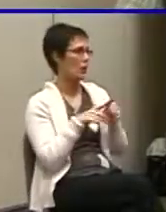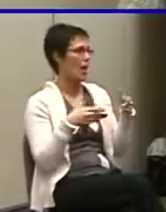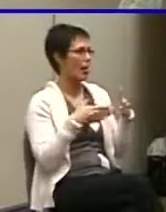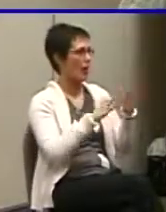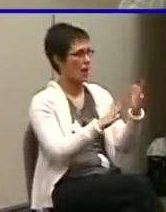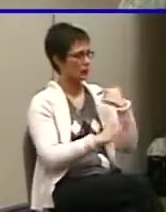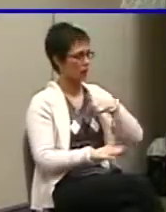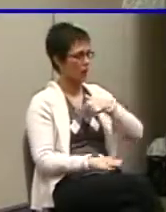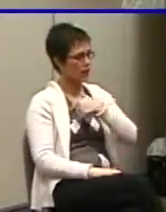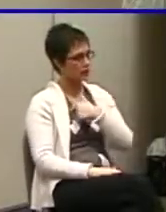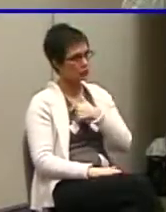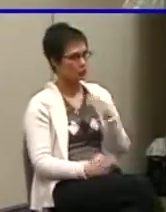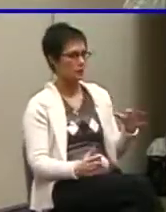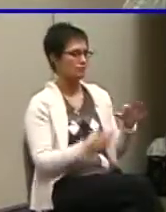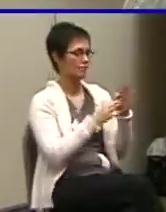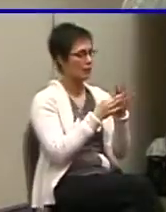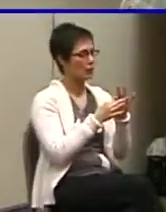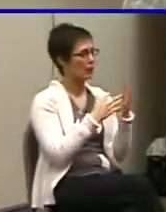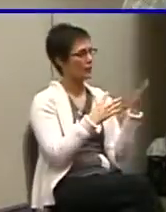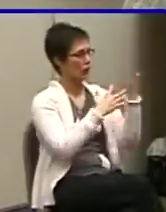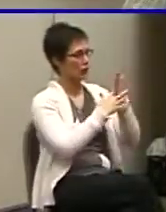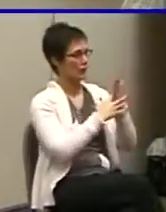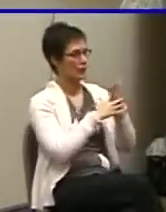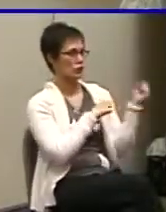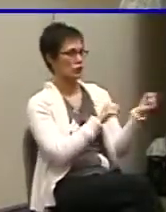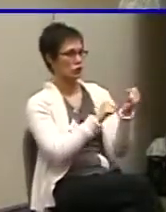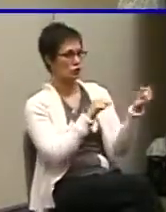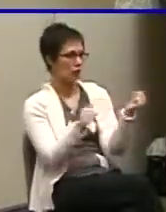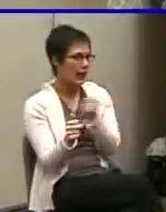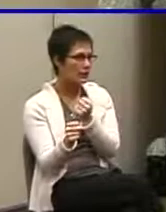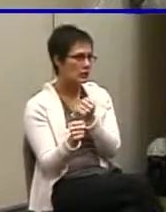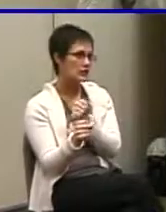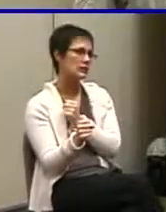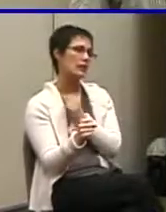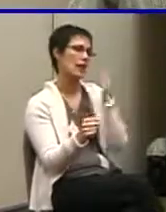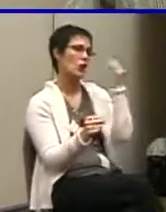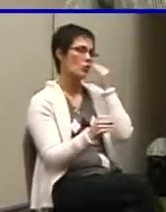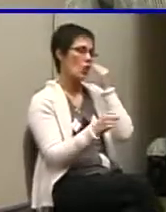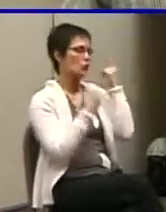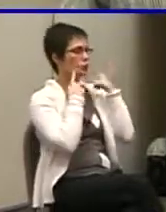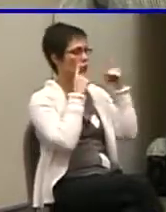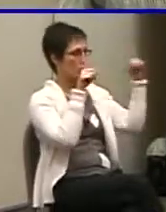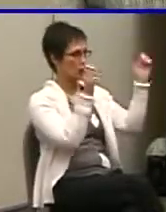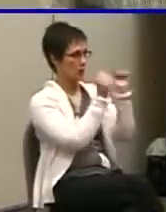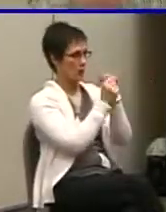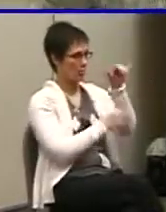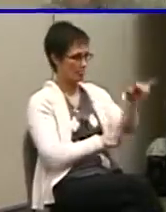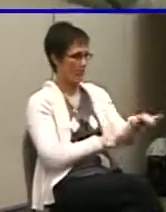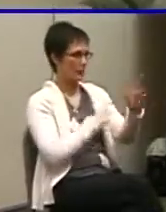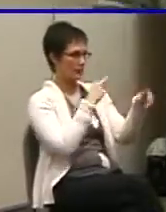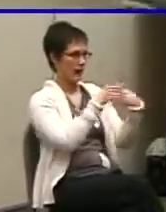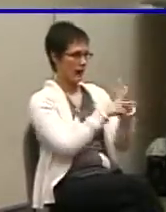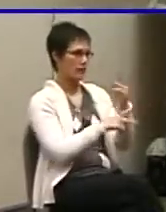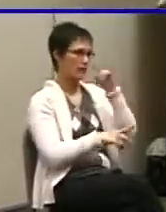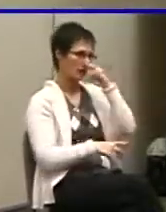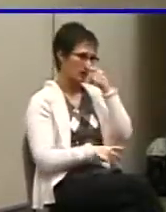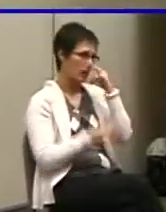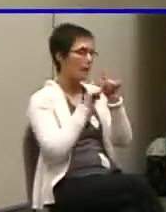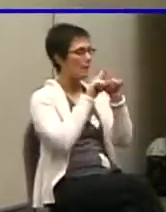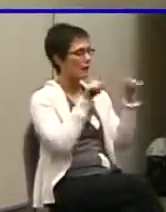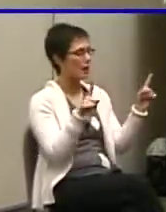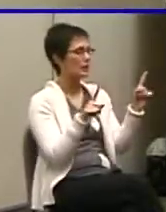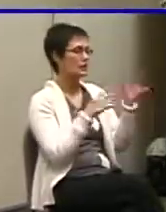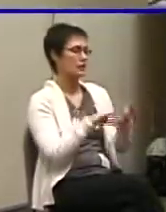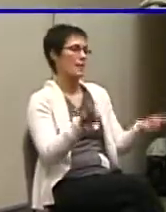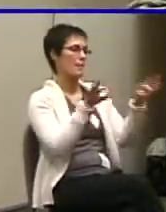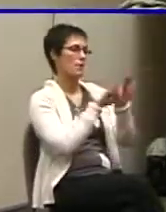intervention strategies that have been shown to be effective with the population. But it's what is the result of that in observable behavior? How does